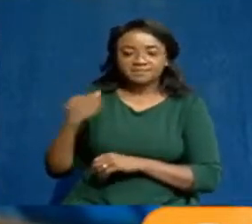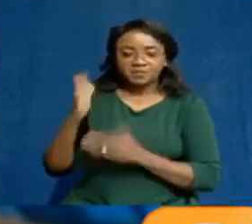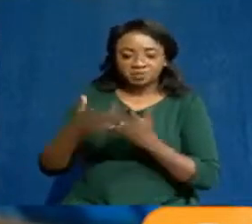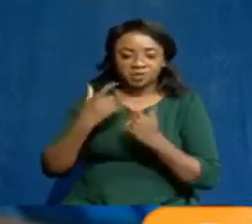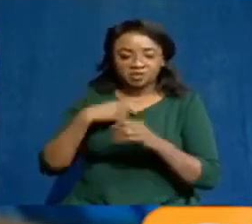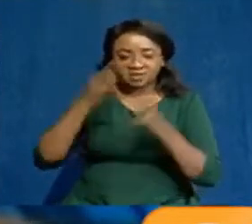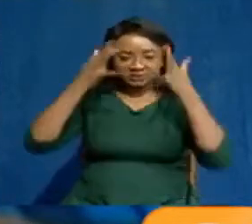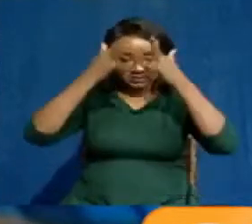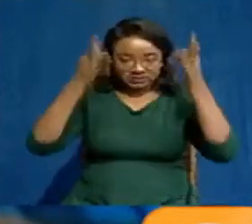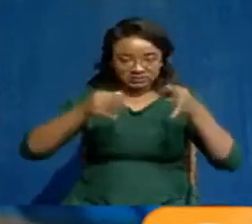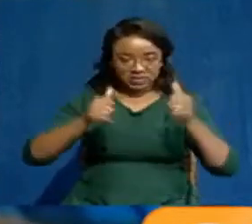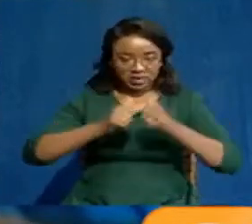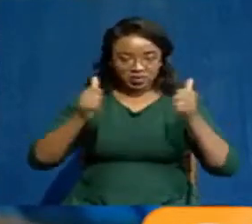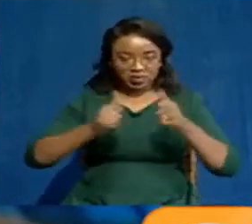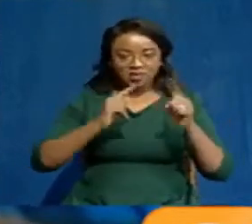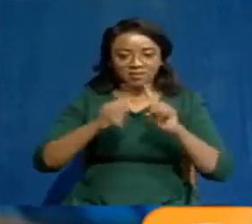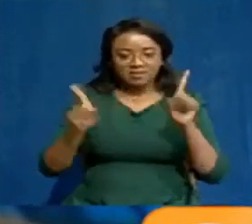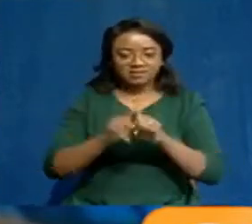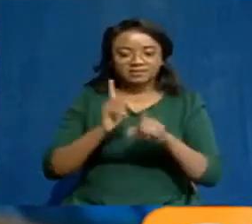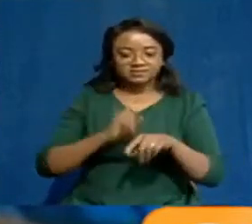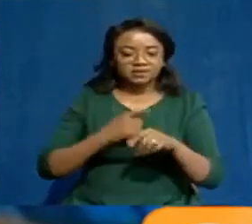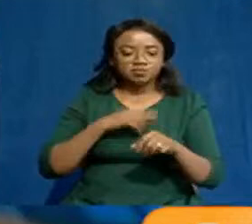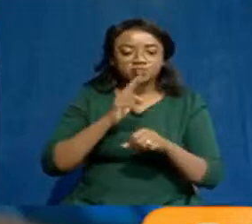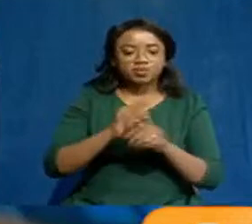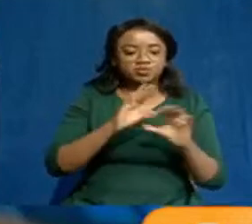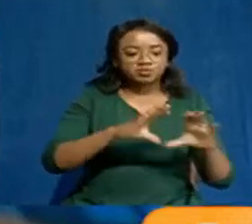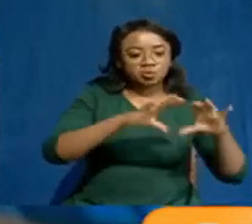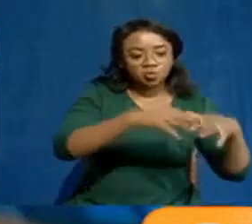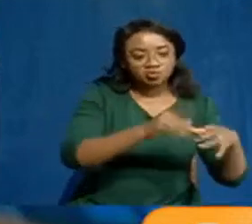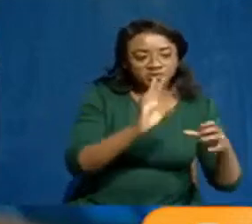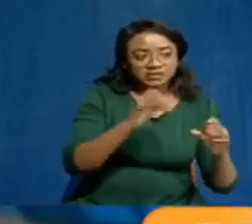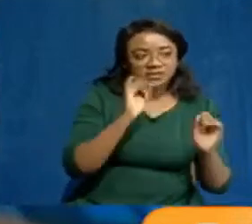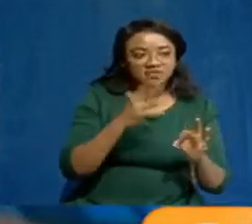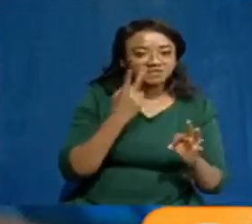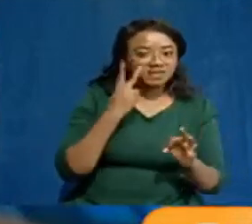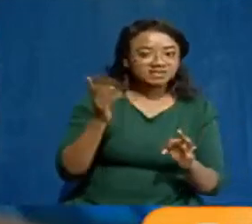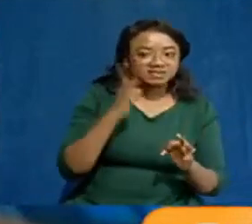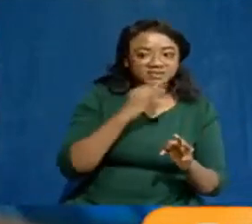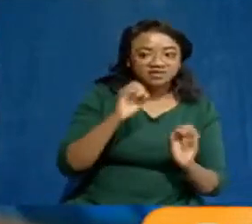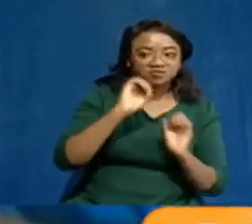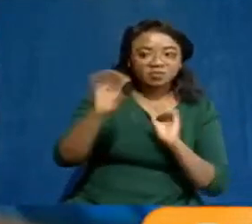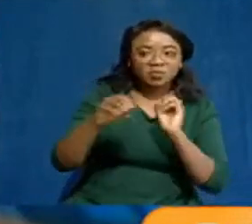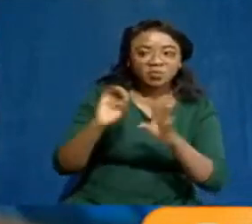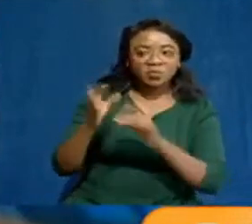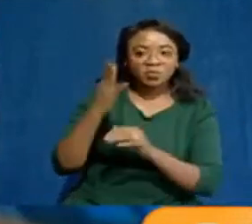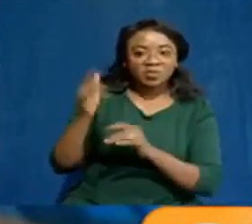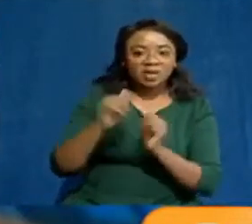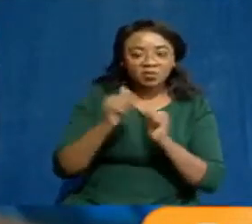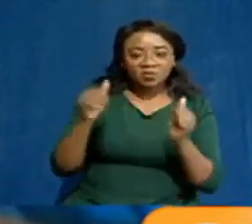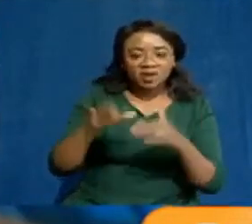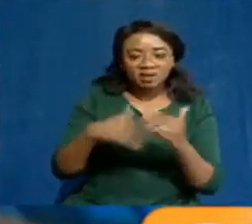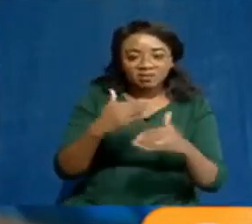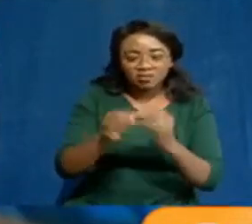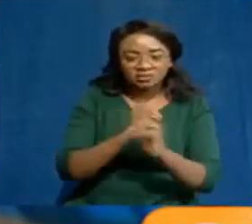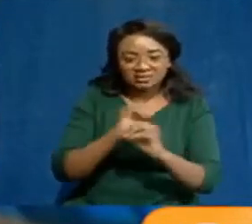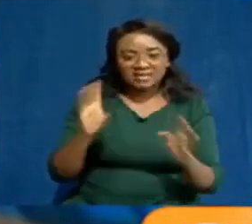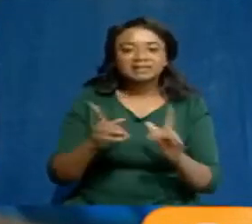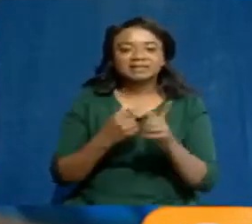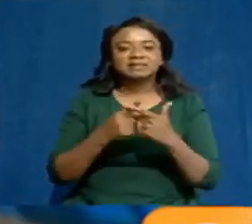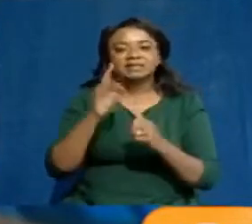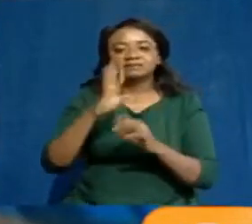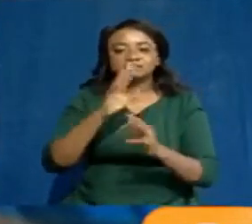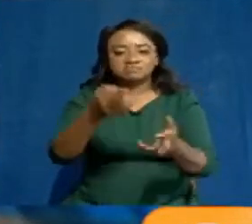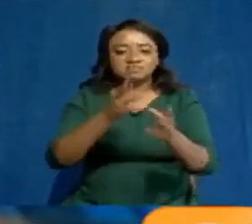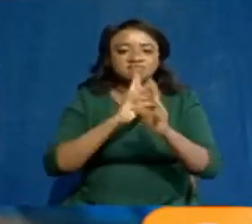the communities to report illegal dumping of waste. We use the communities to let us know which households are segregating,